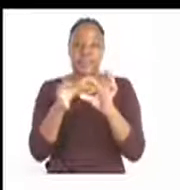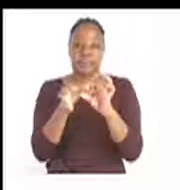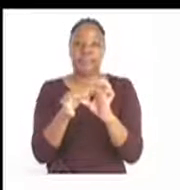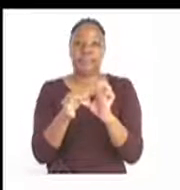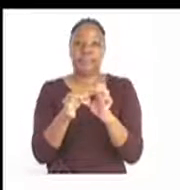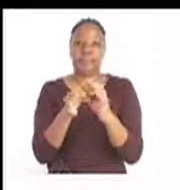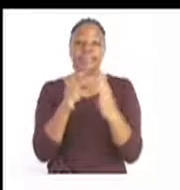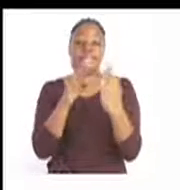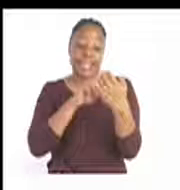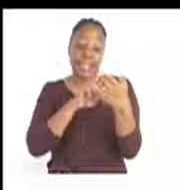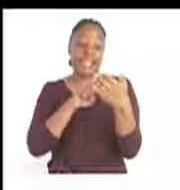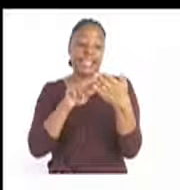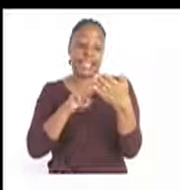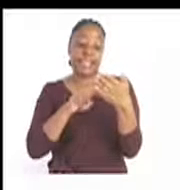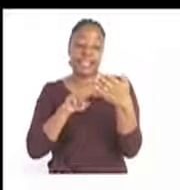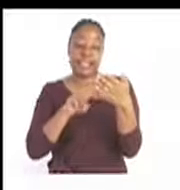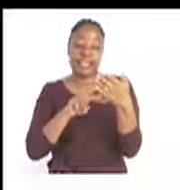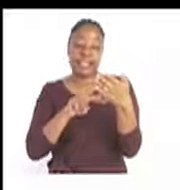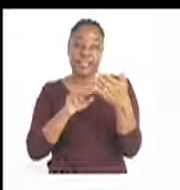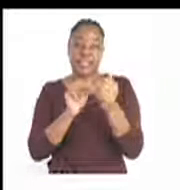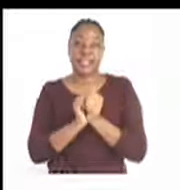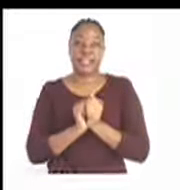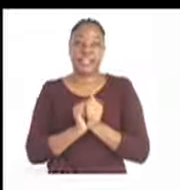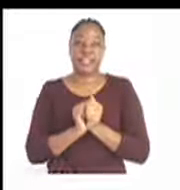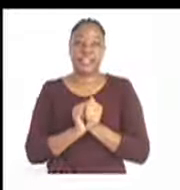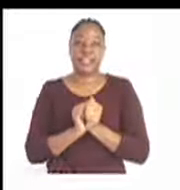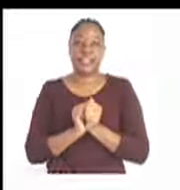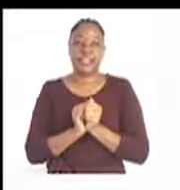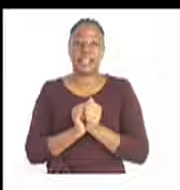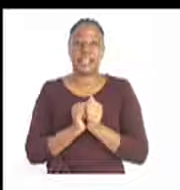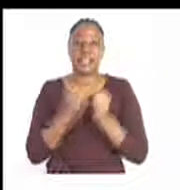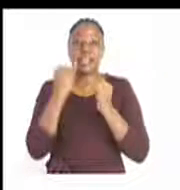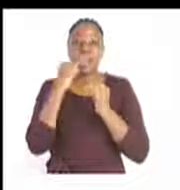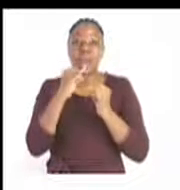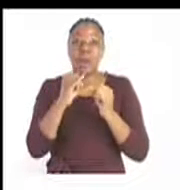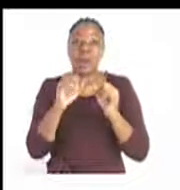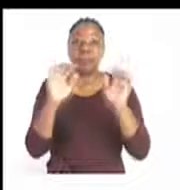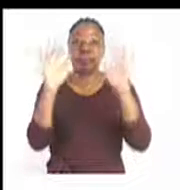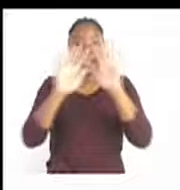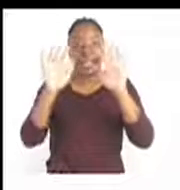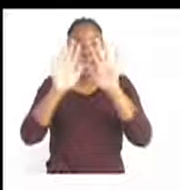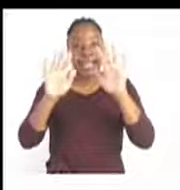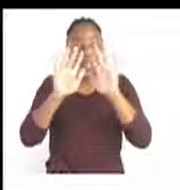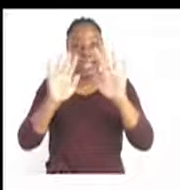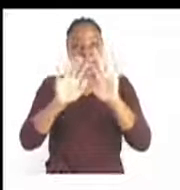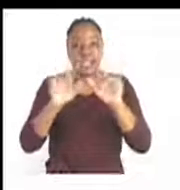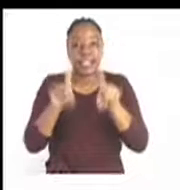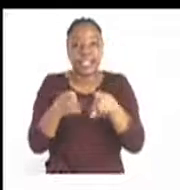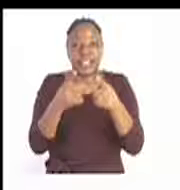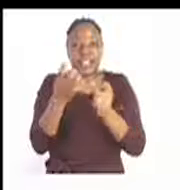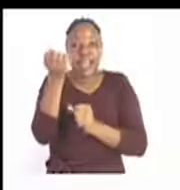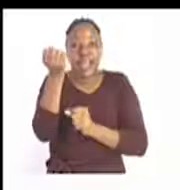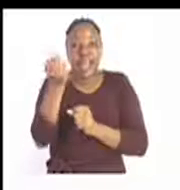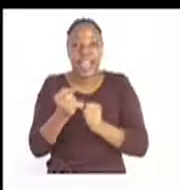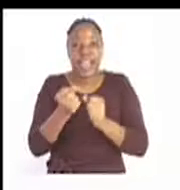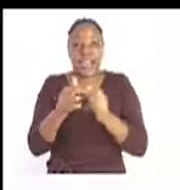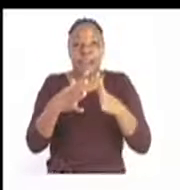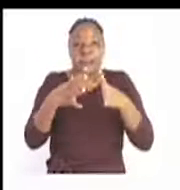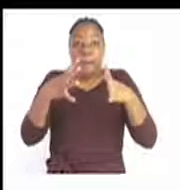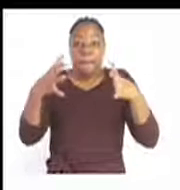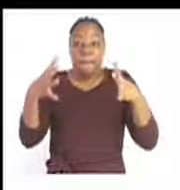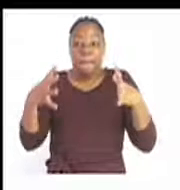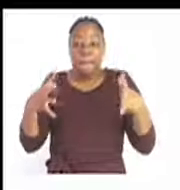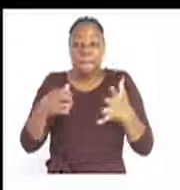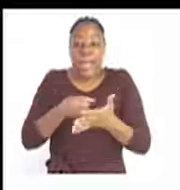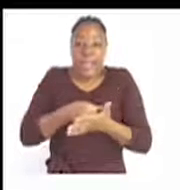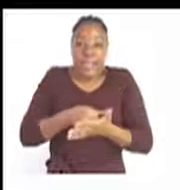the instruction. And this says, color the object that has more mass. Now